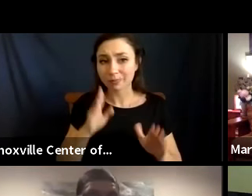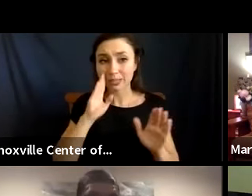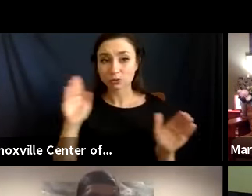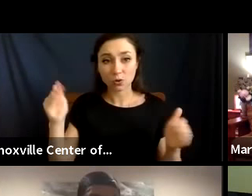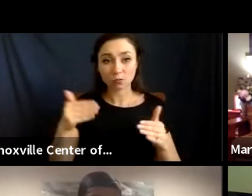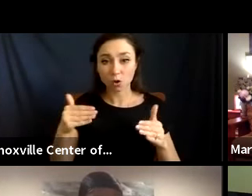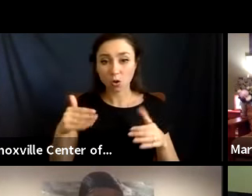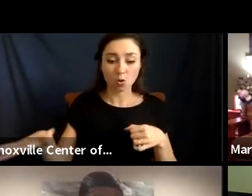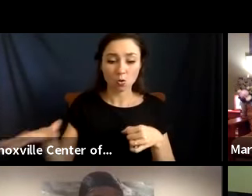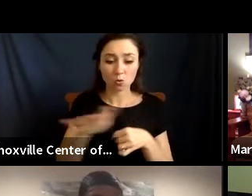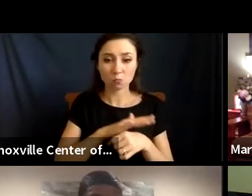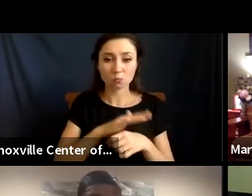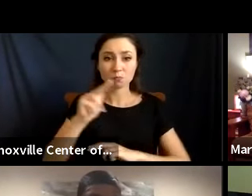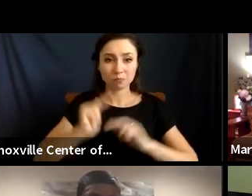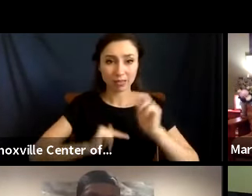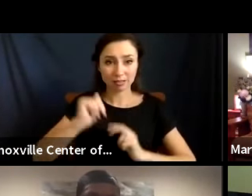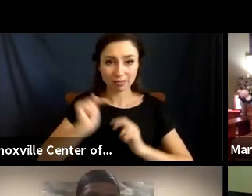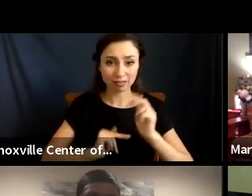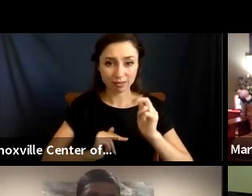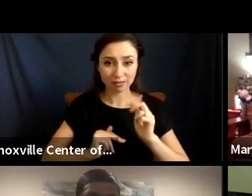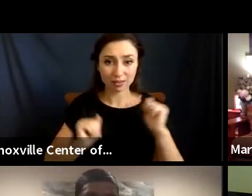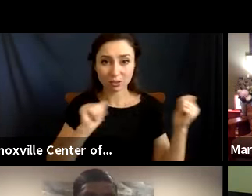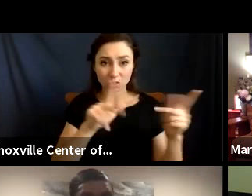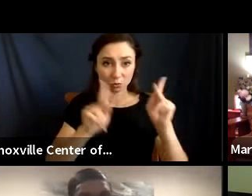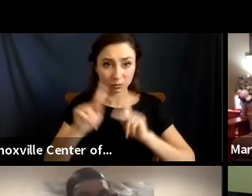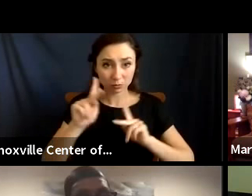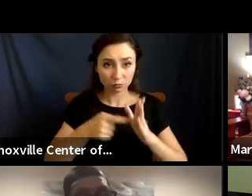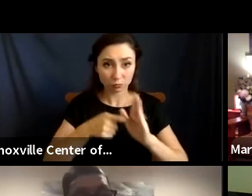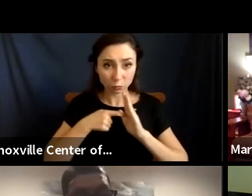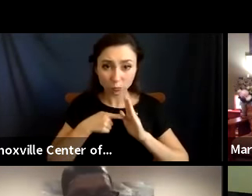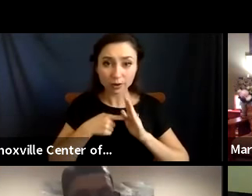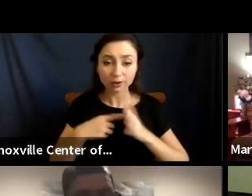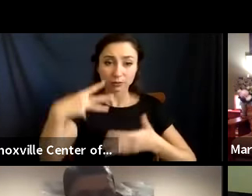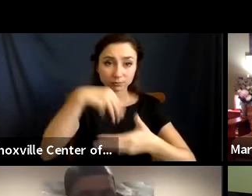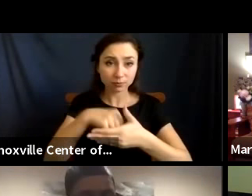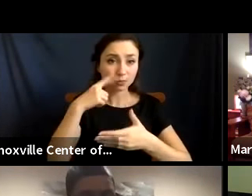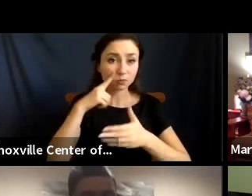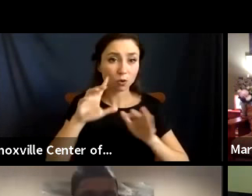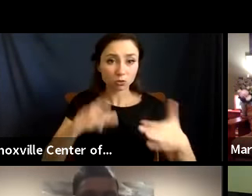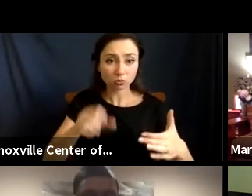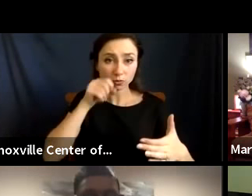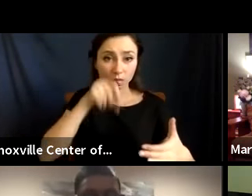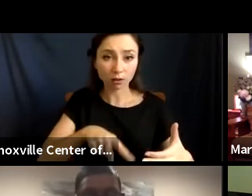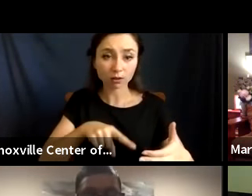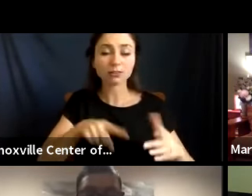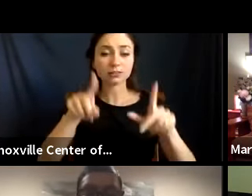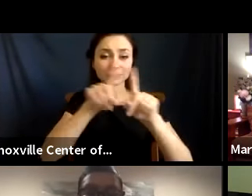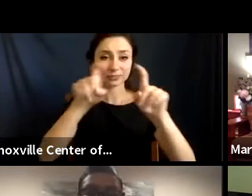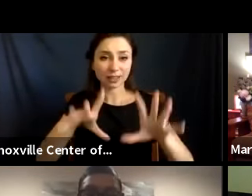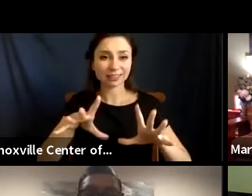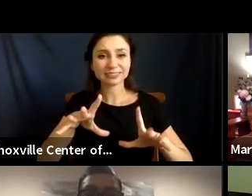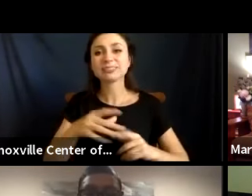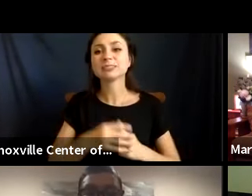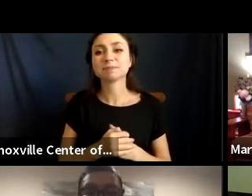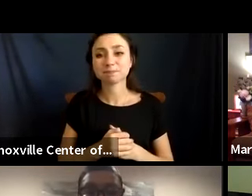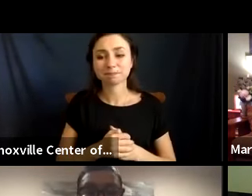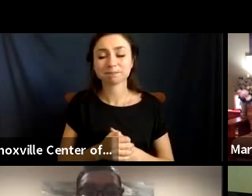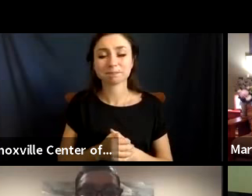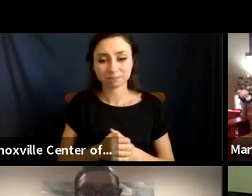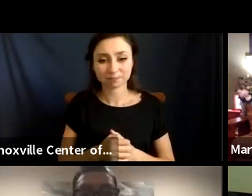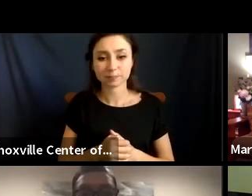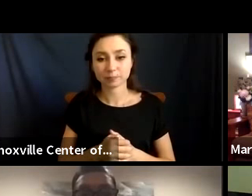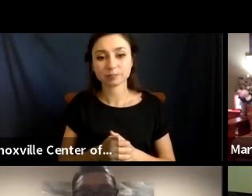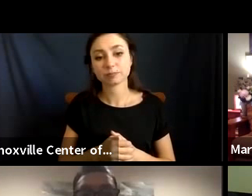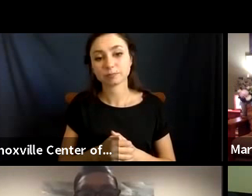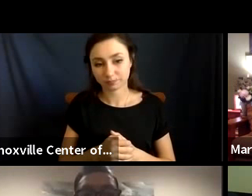entire facility where everyone is required to participate in the pooled saliva sampling. And then